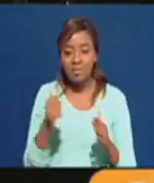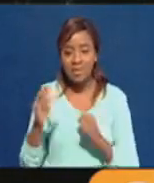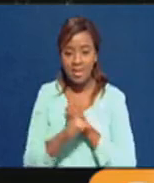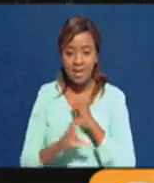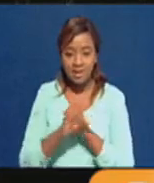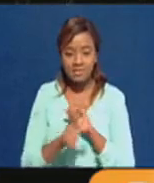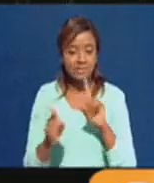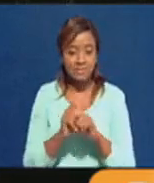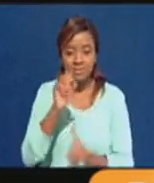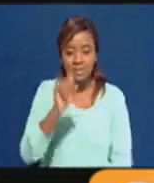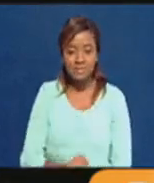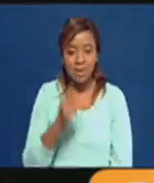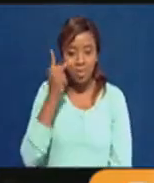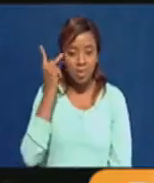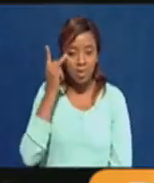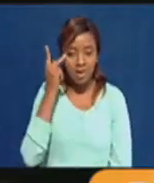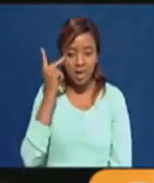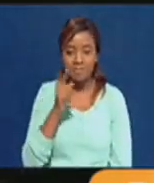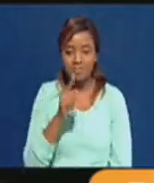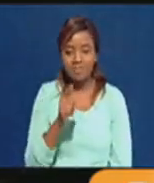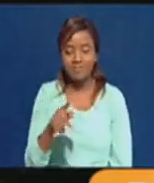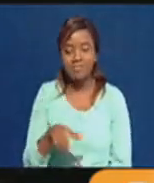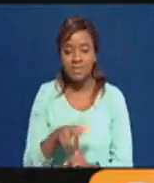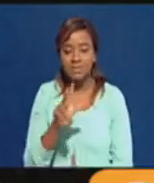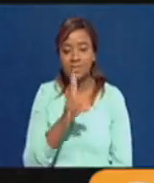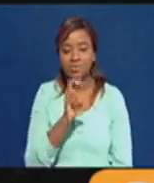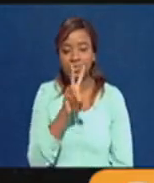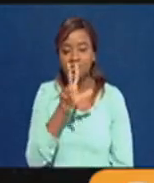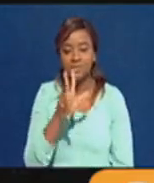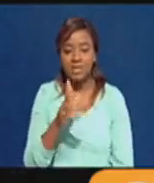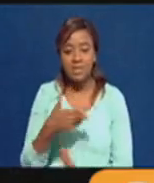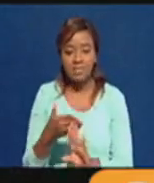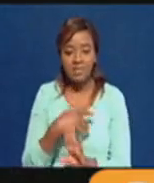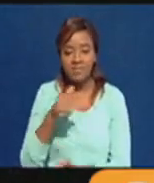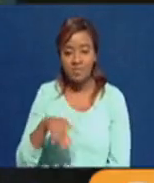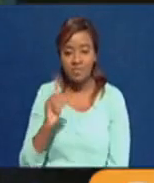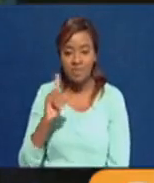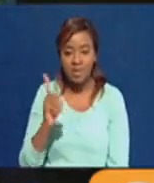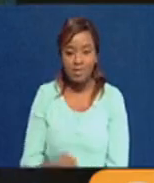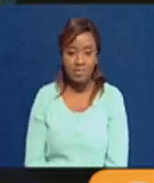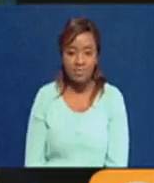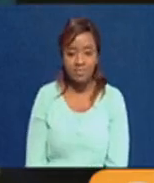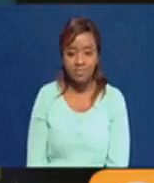South Korea, too, is one of the cities that welcome the new year before Nairobi.